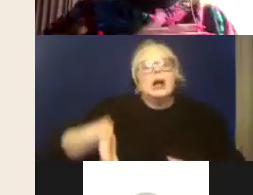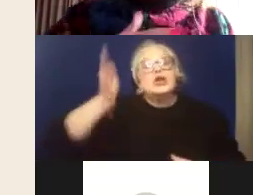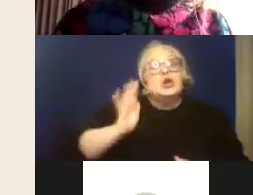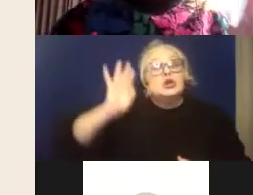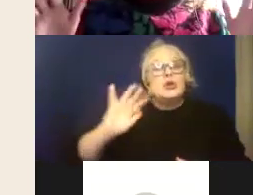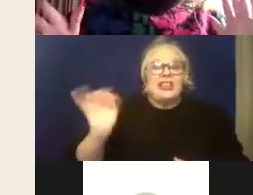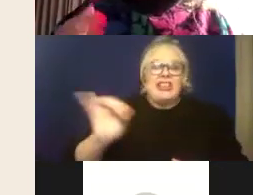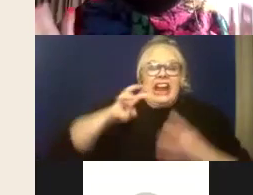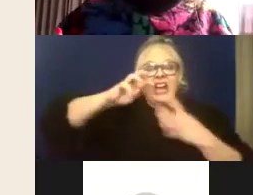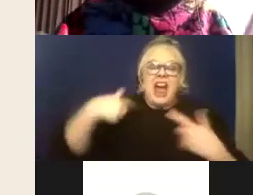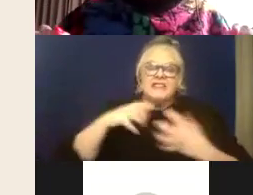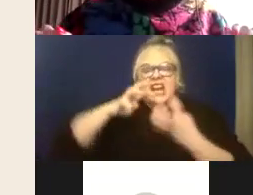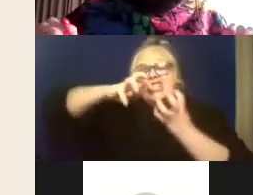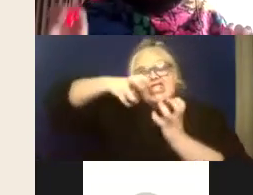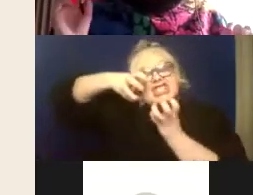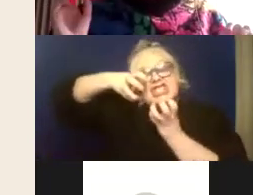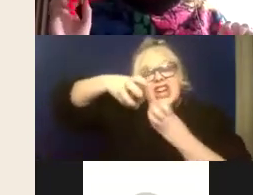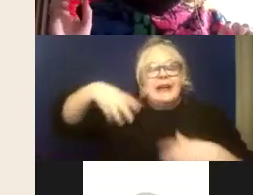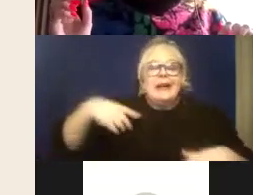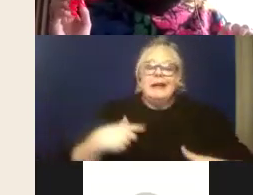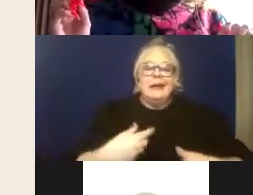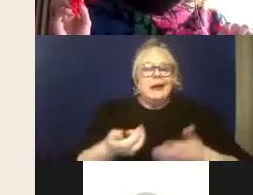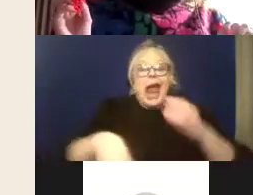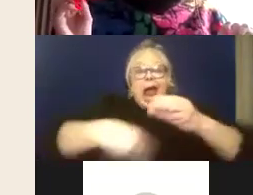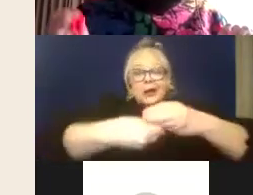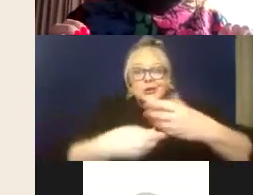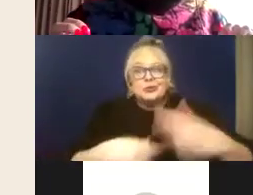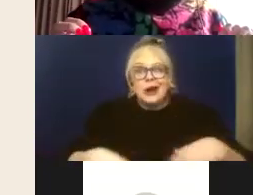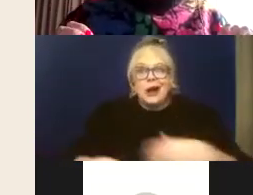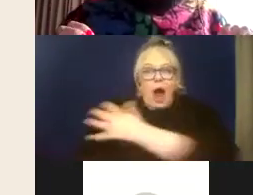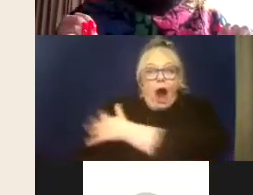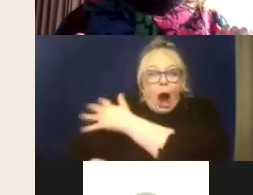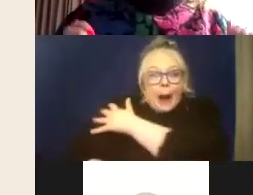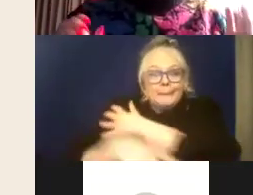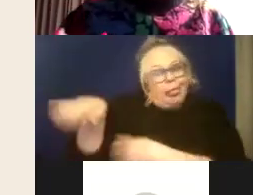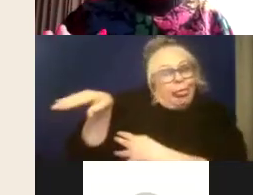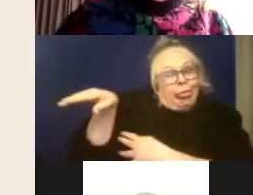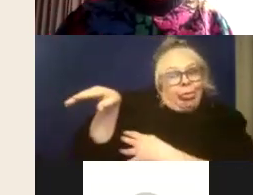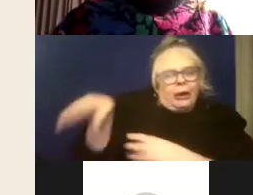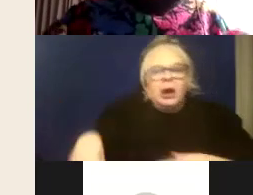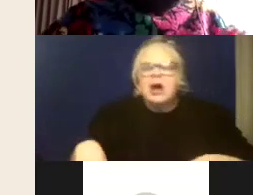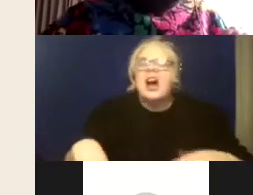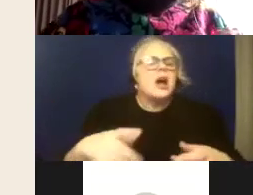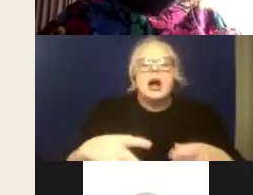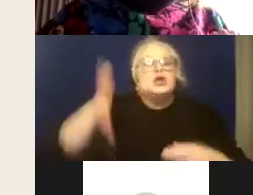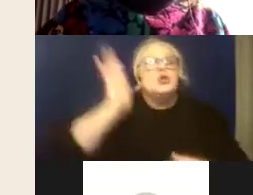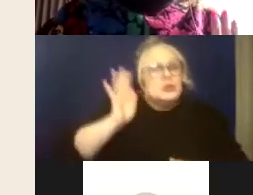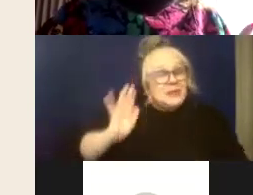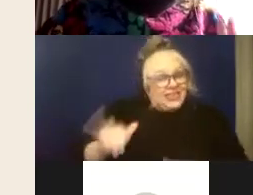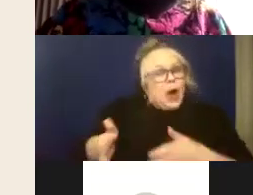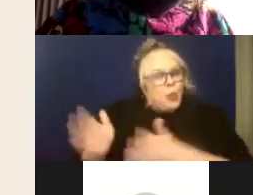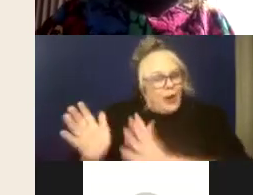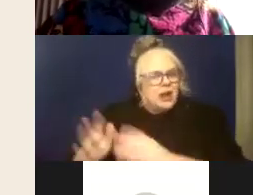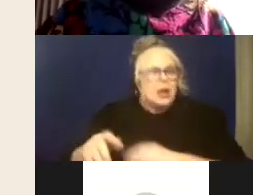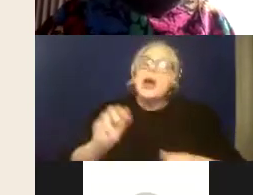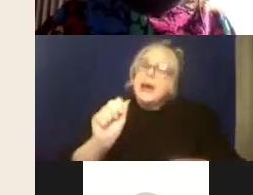coming out of people's elbows and things like that um, help you know right away that something's off about the picture. But you'll